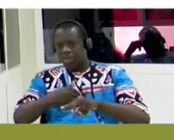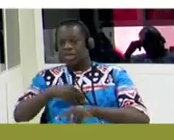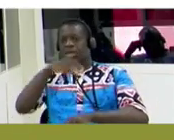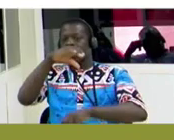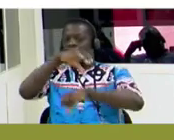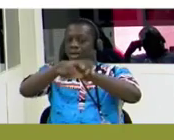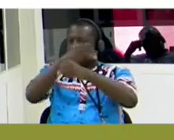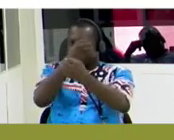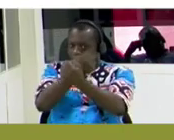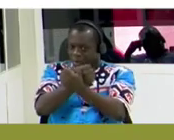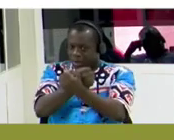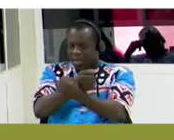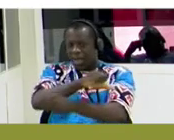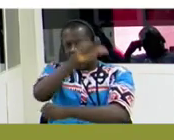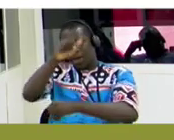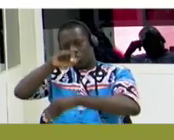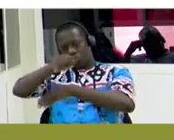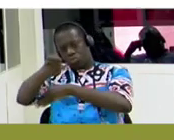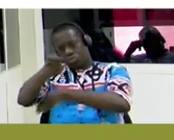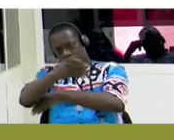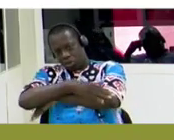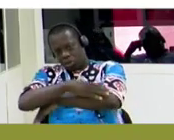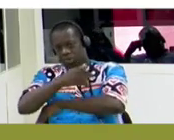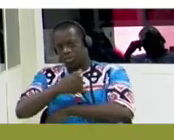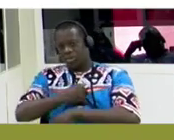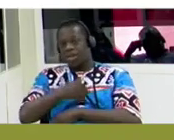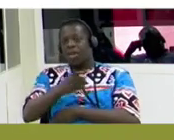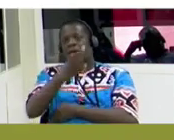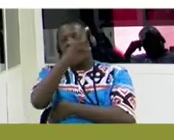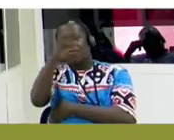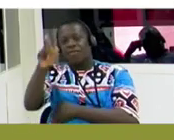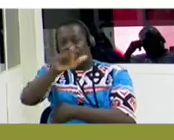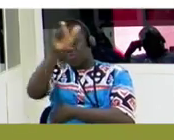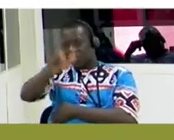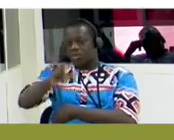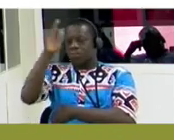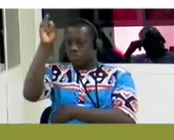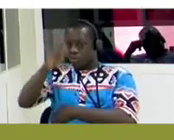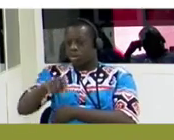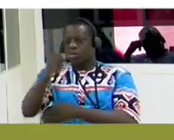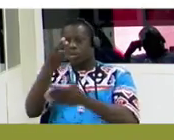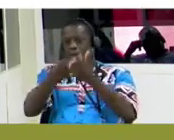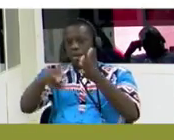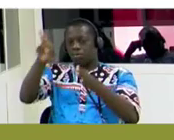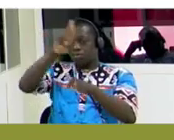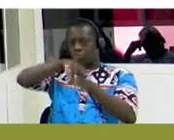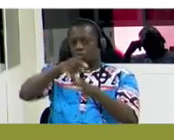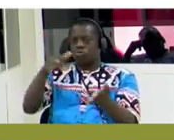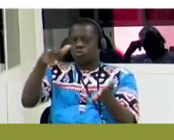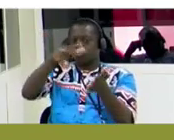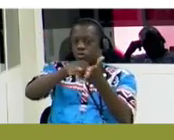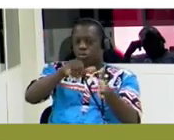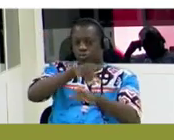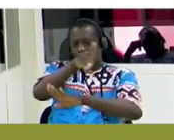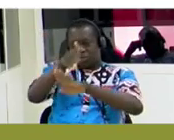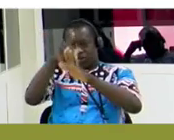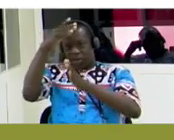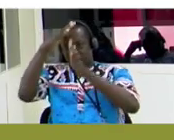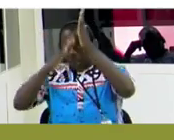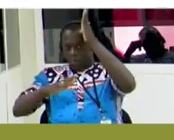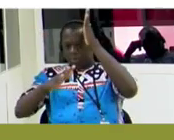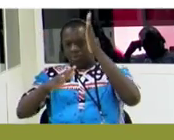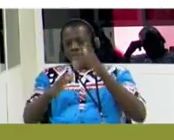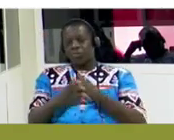That's everybody have to report to Yundum barracks. I don't mean the gendarmerie then, but the soldiers. If you are